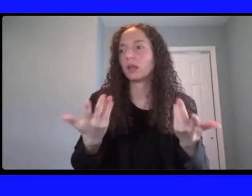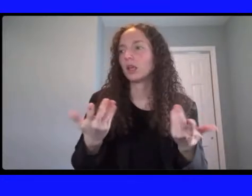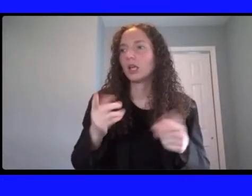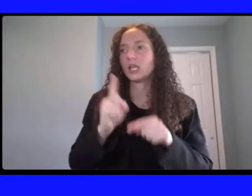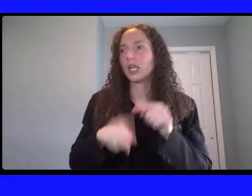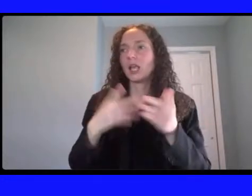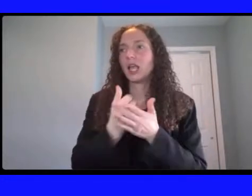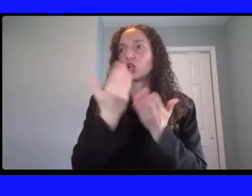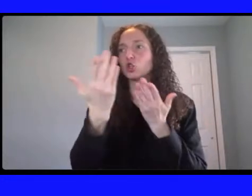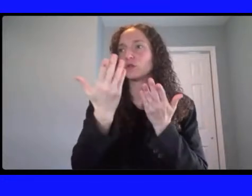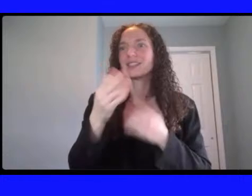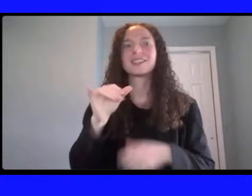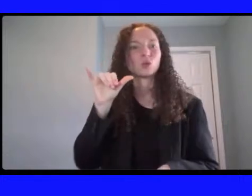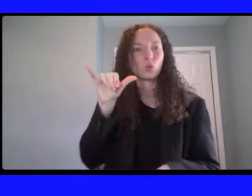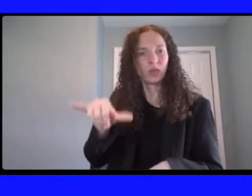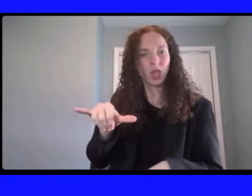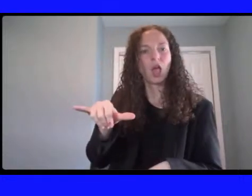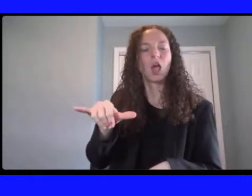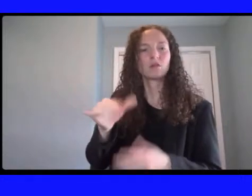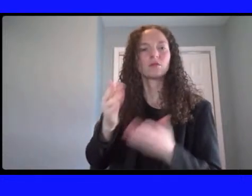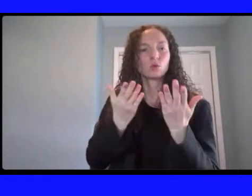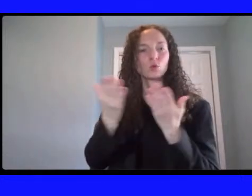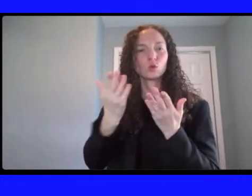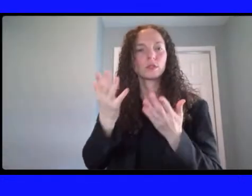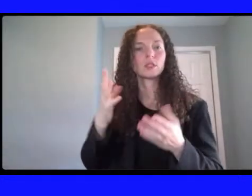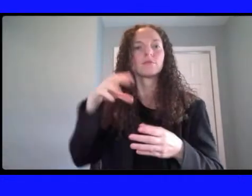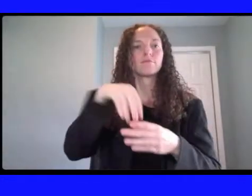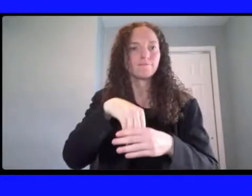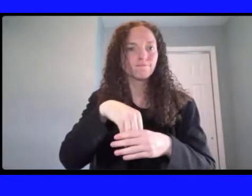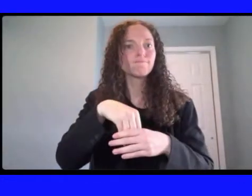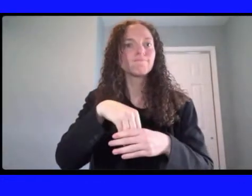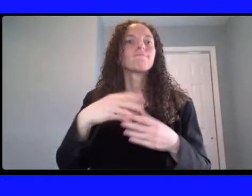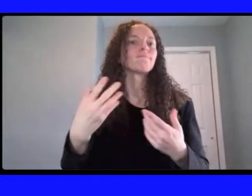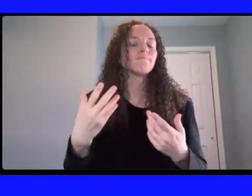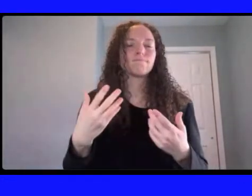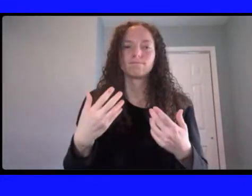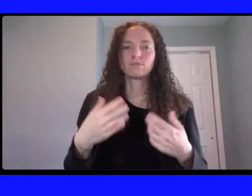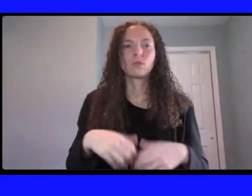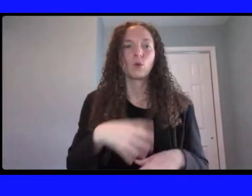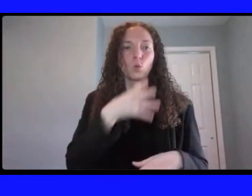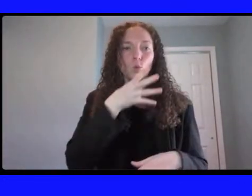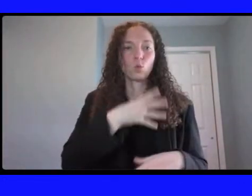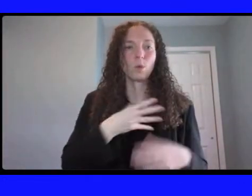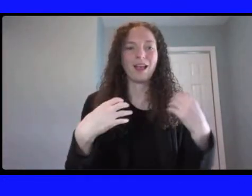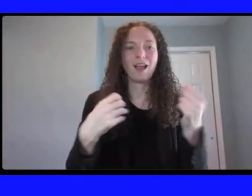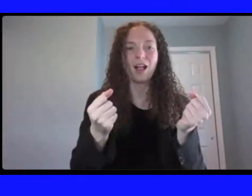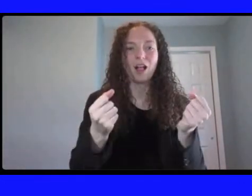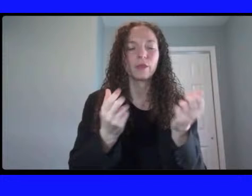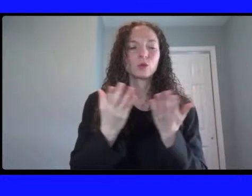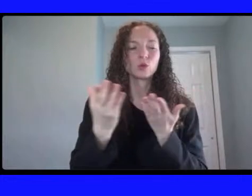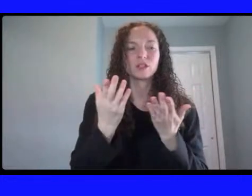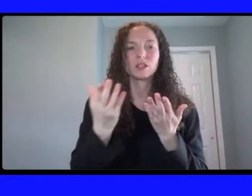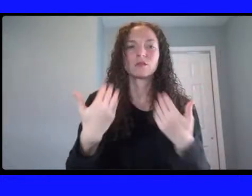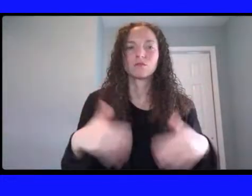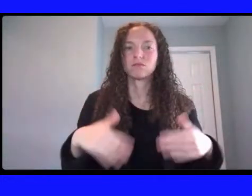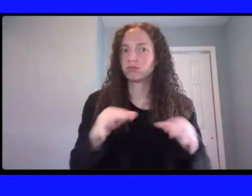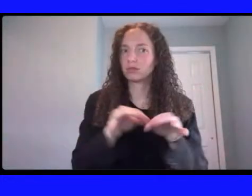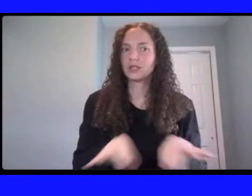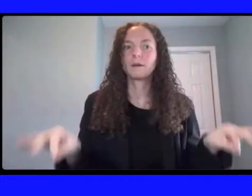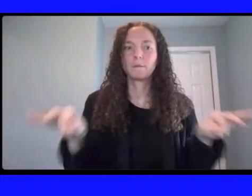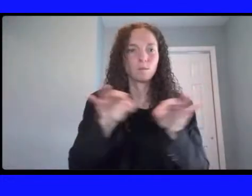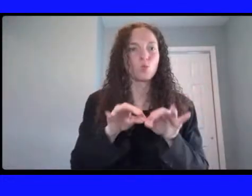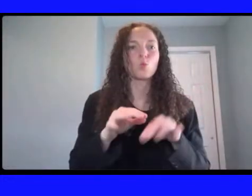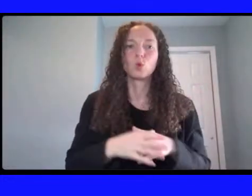be key for this to be recognized as what value-based care is for children. And there is a